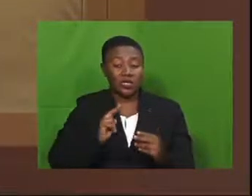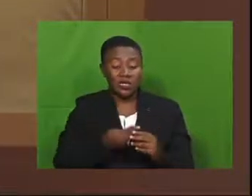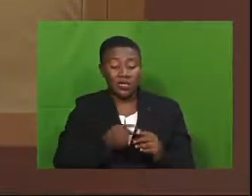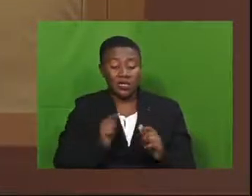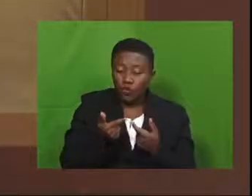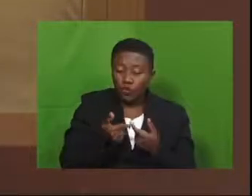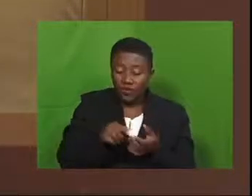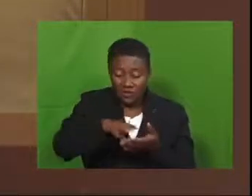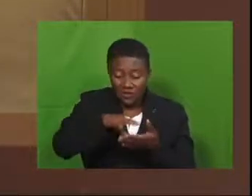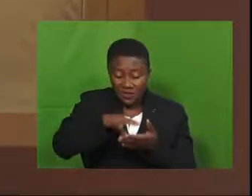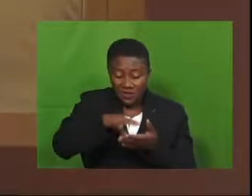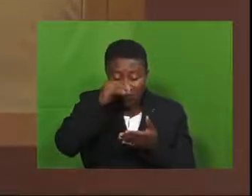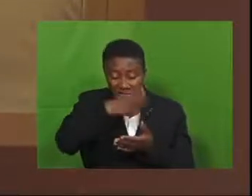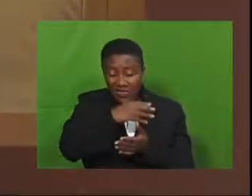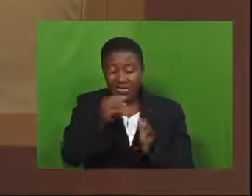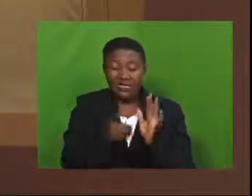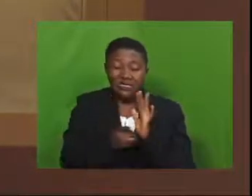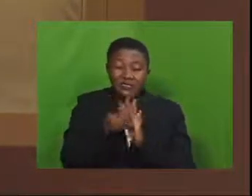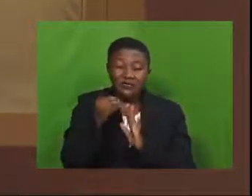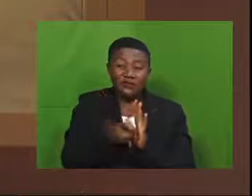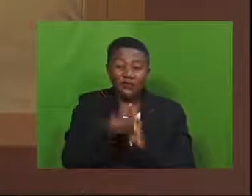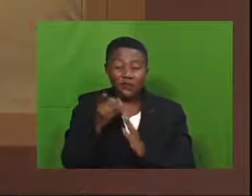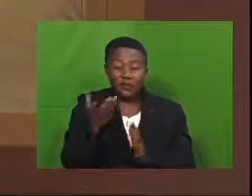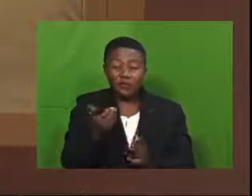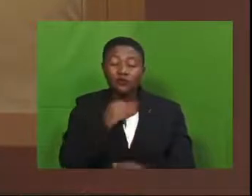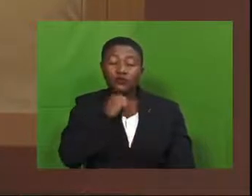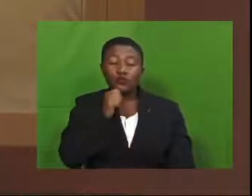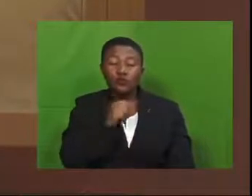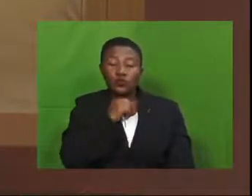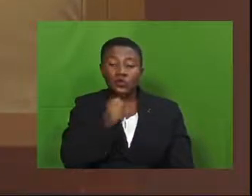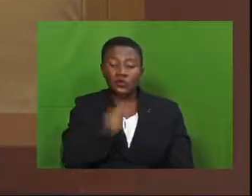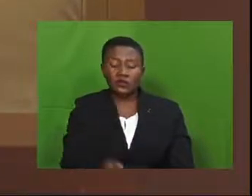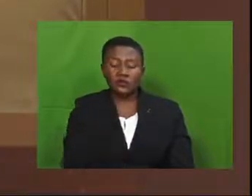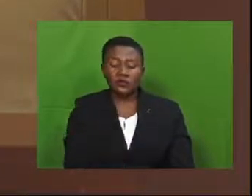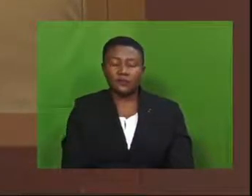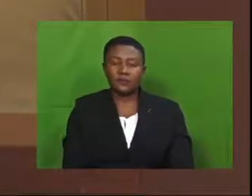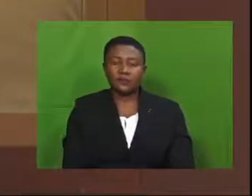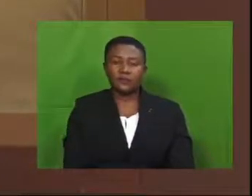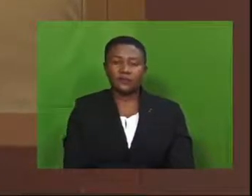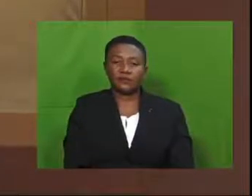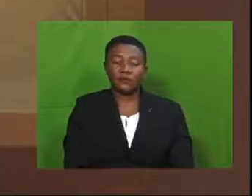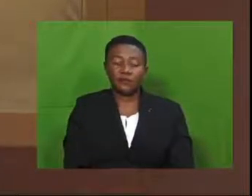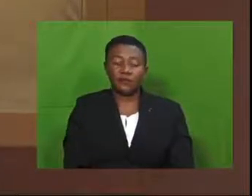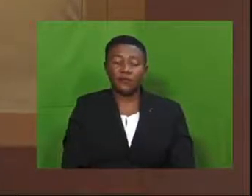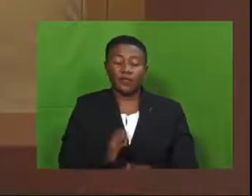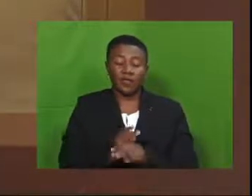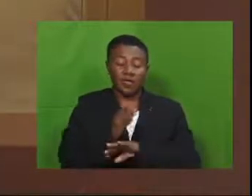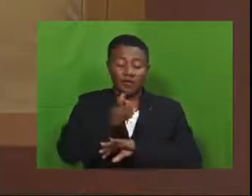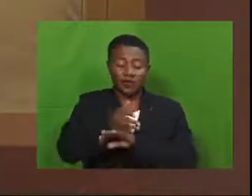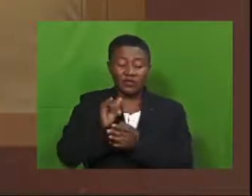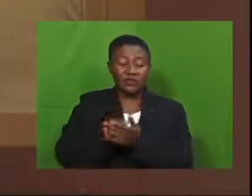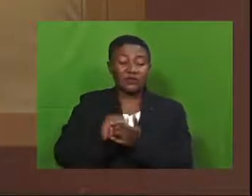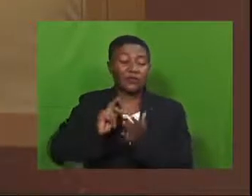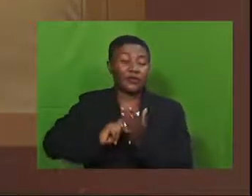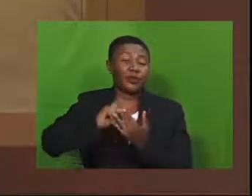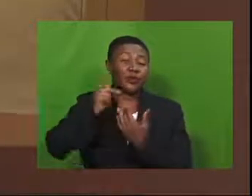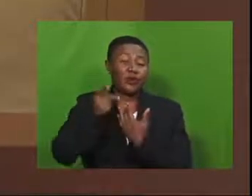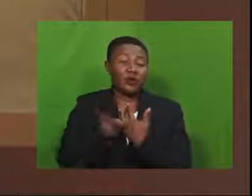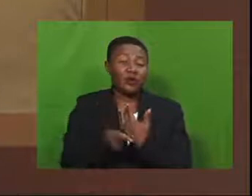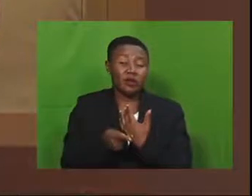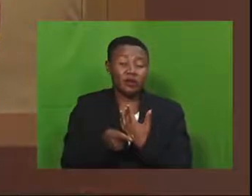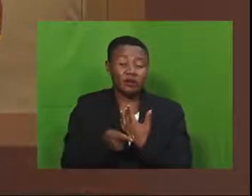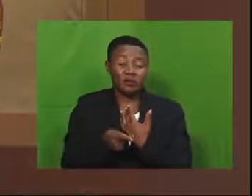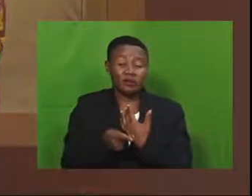dynamics and tools. Mr. Speaker, after the program,